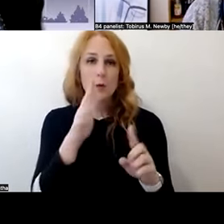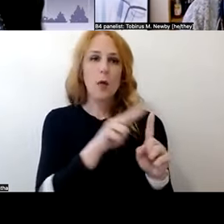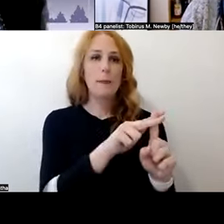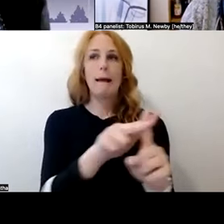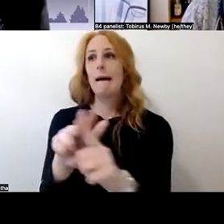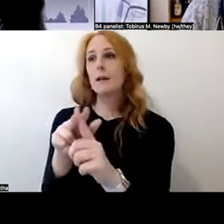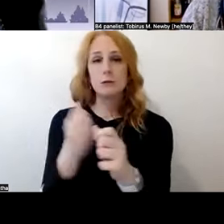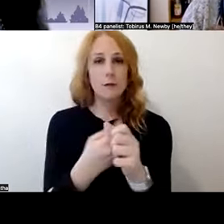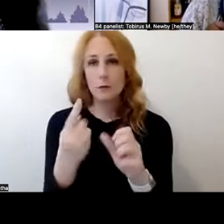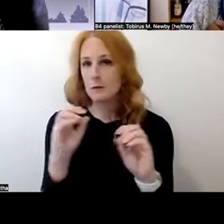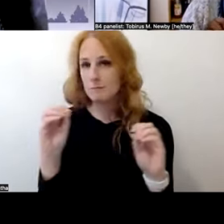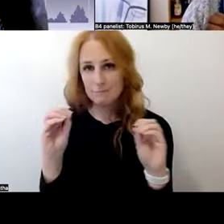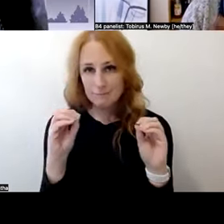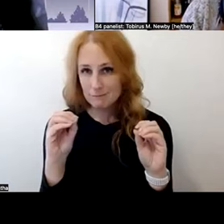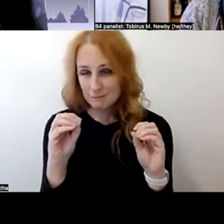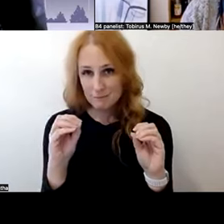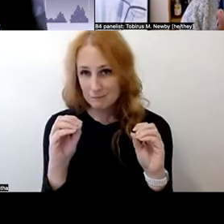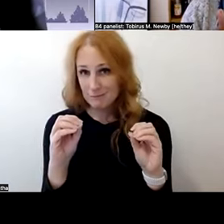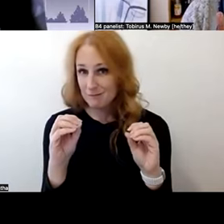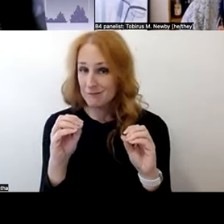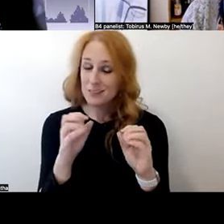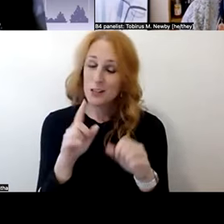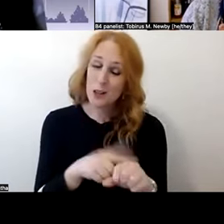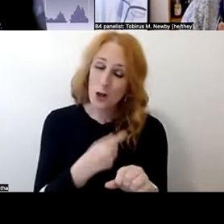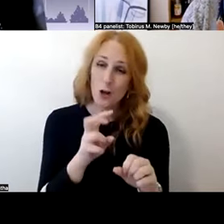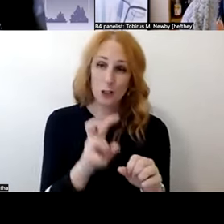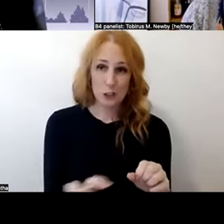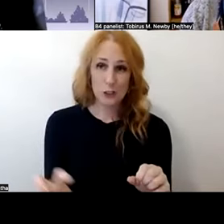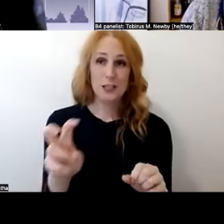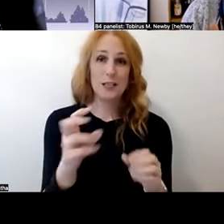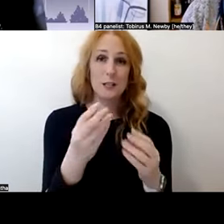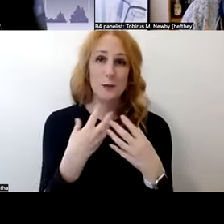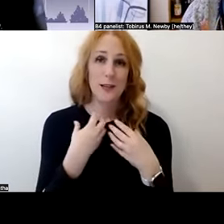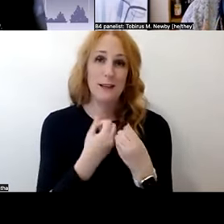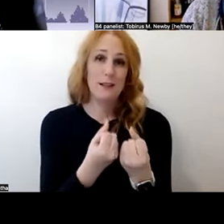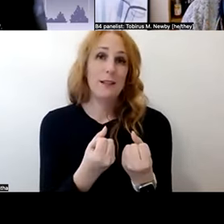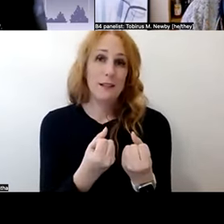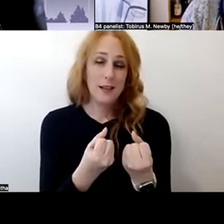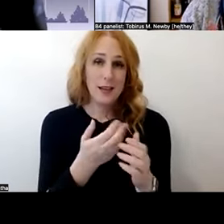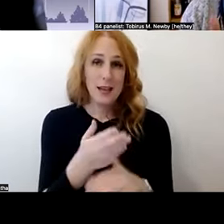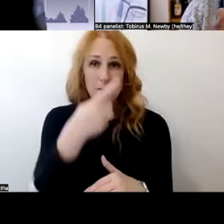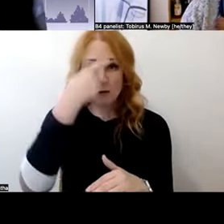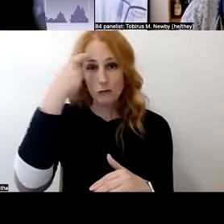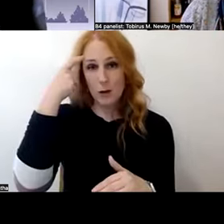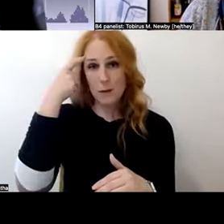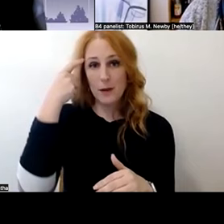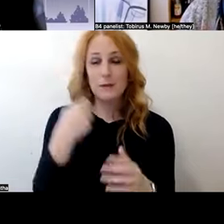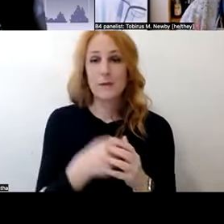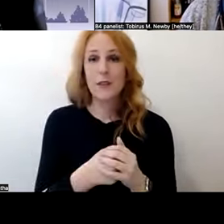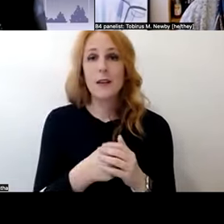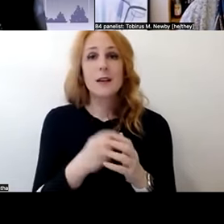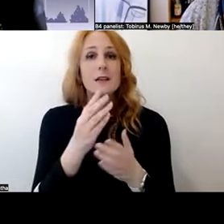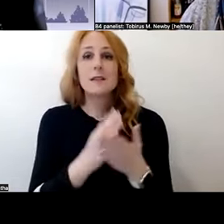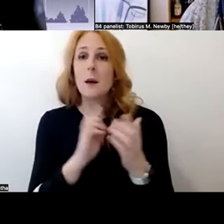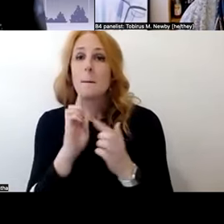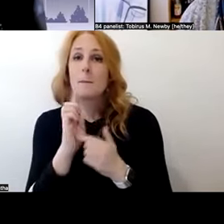this, because it is a long journey to healing when you experience trauma. There are moments where you might